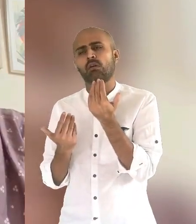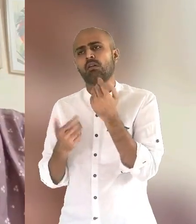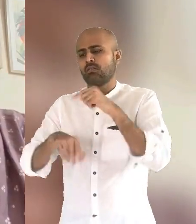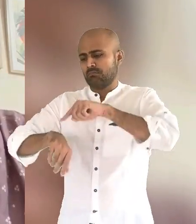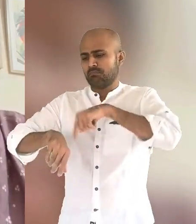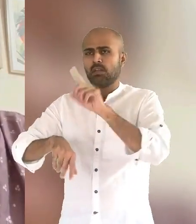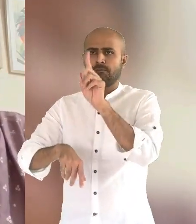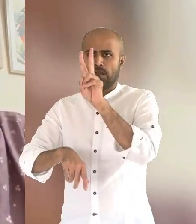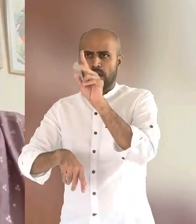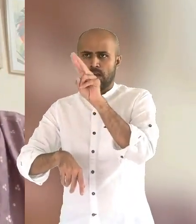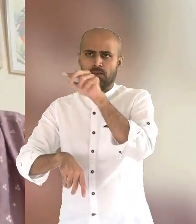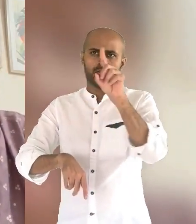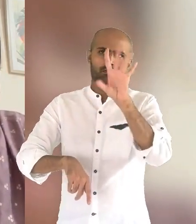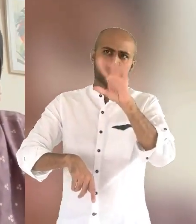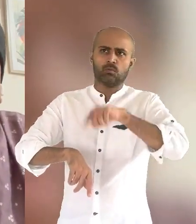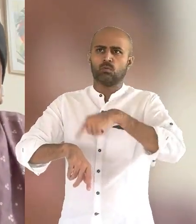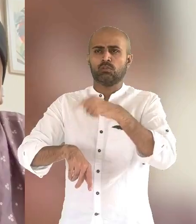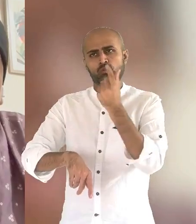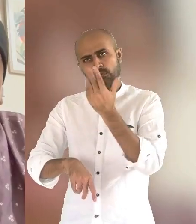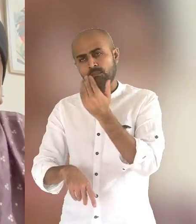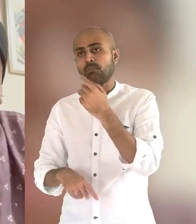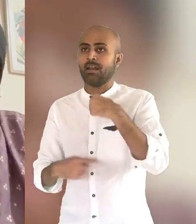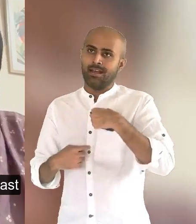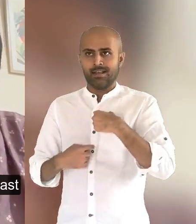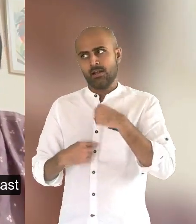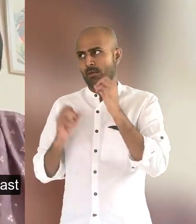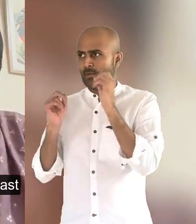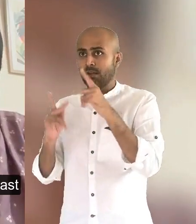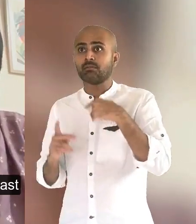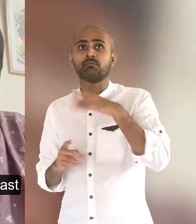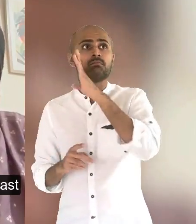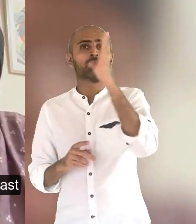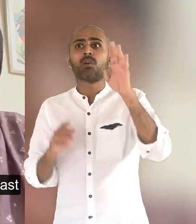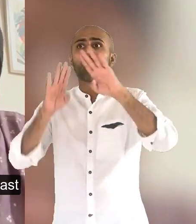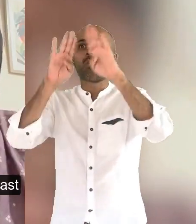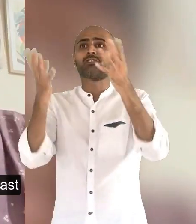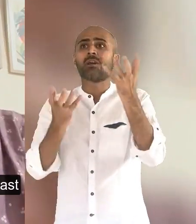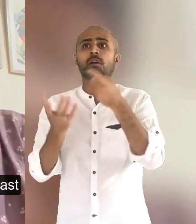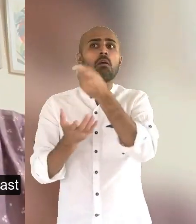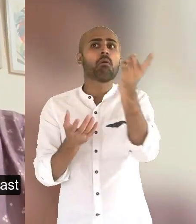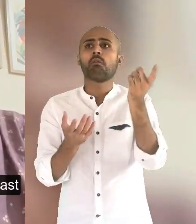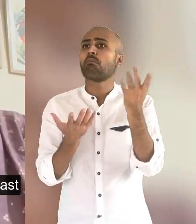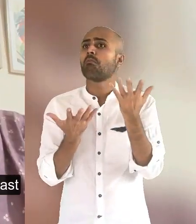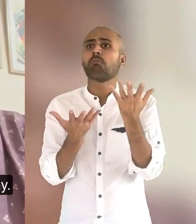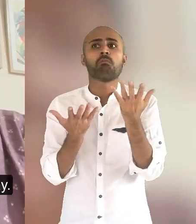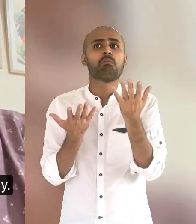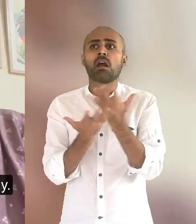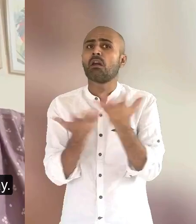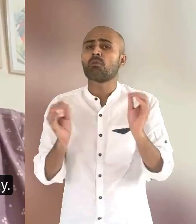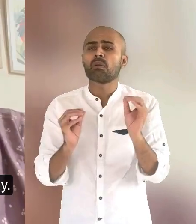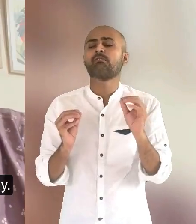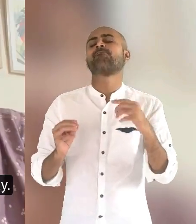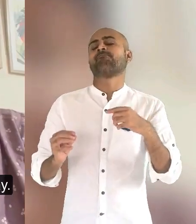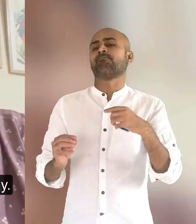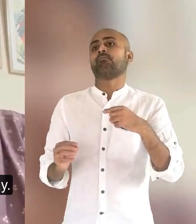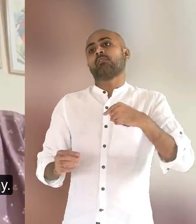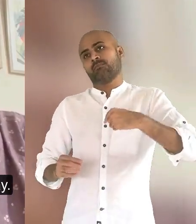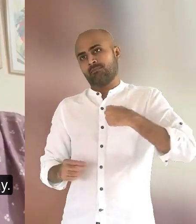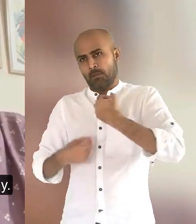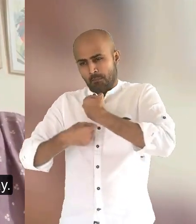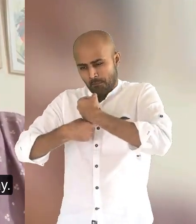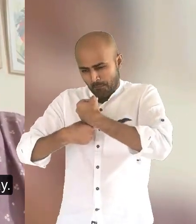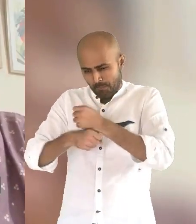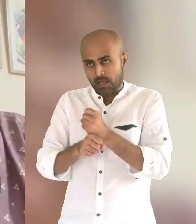contracture after the surgery, a doctor told me to use something for my nose, at least for 12 to 15 hours a